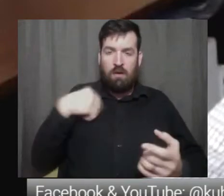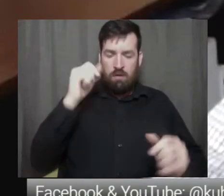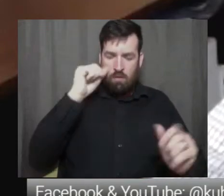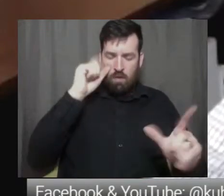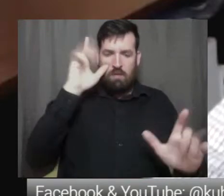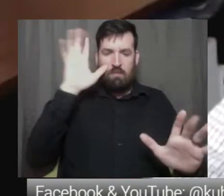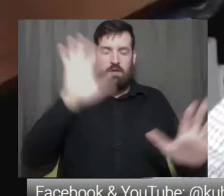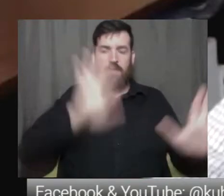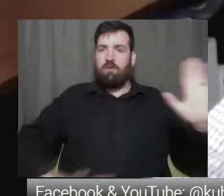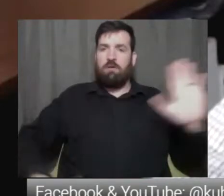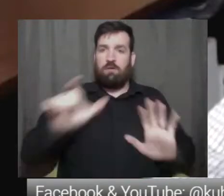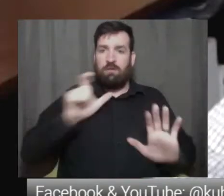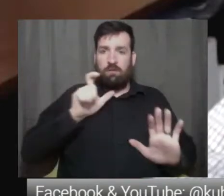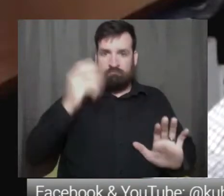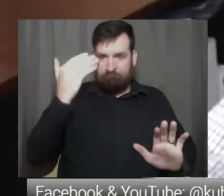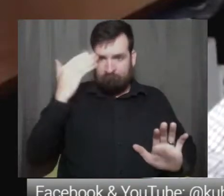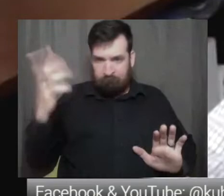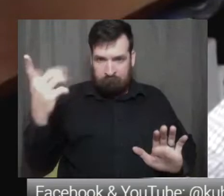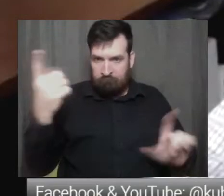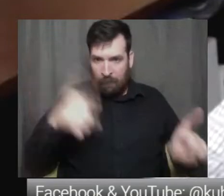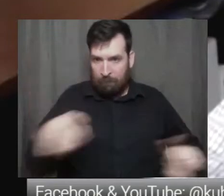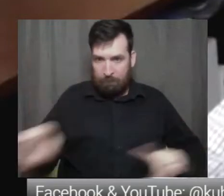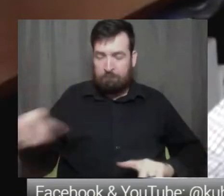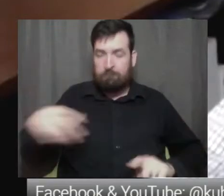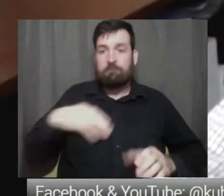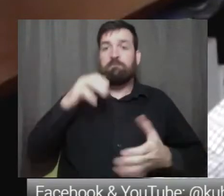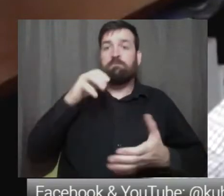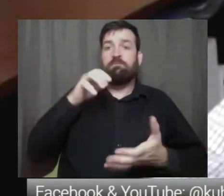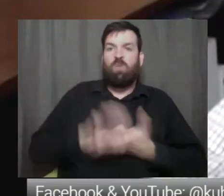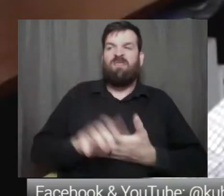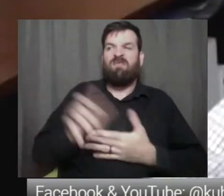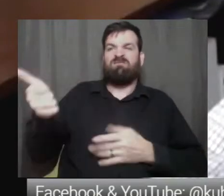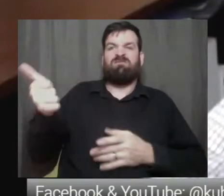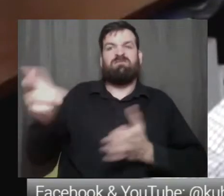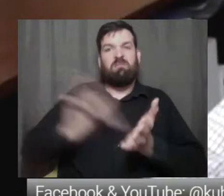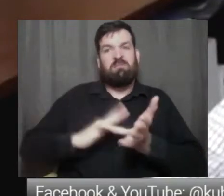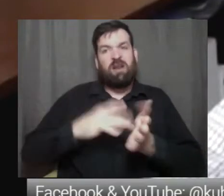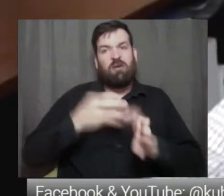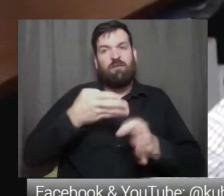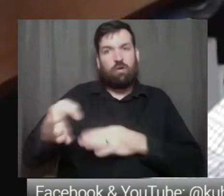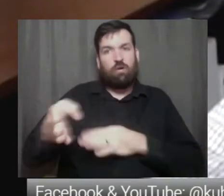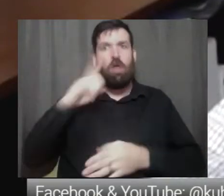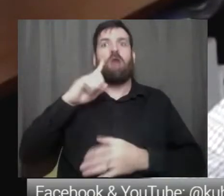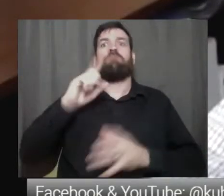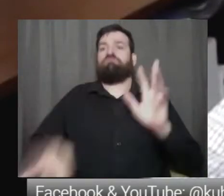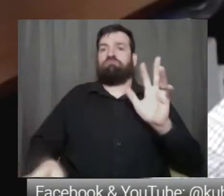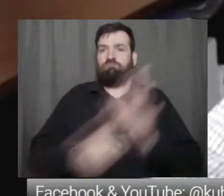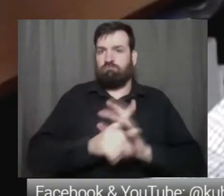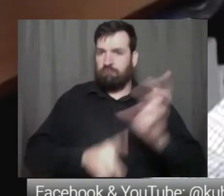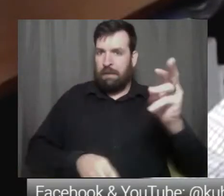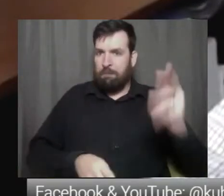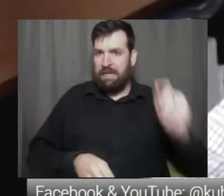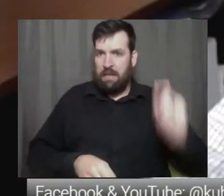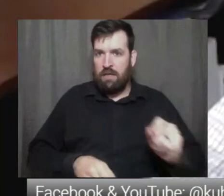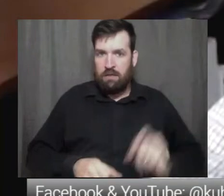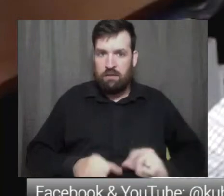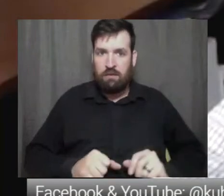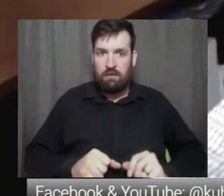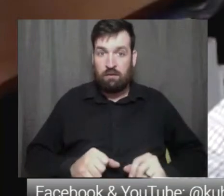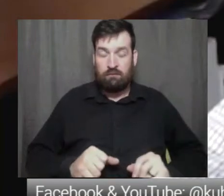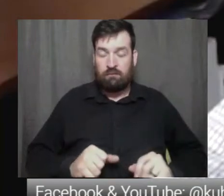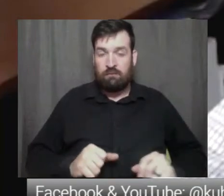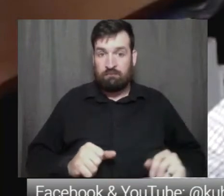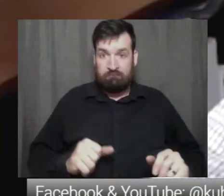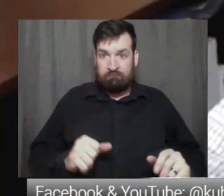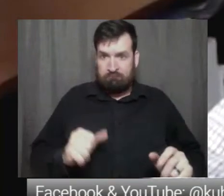going on. And my wife is in the medical field, and she thought to check it right away. And that showed her, very quickly what